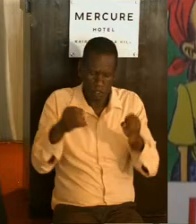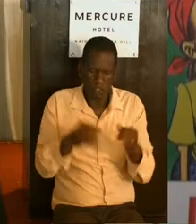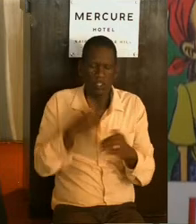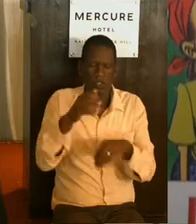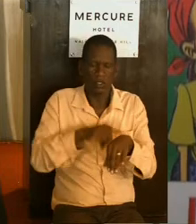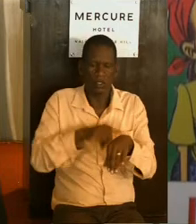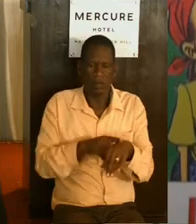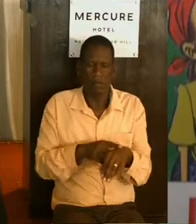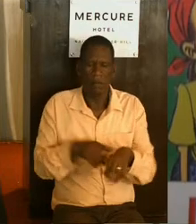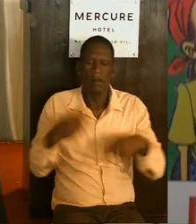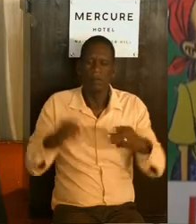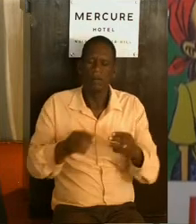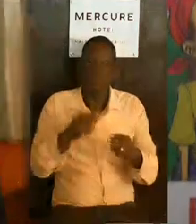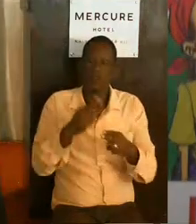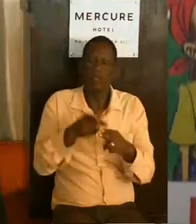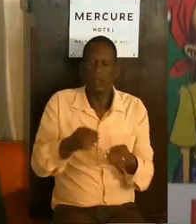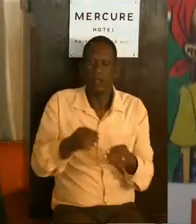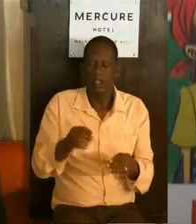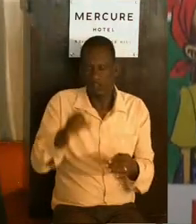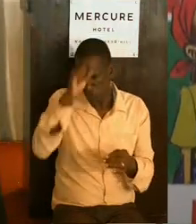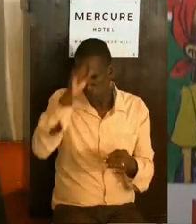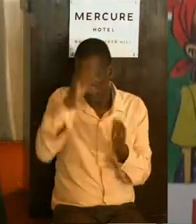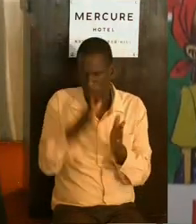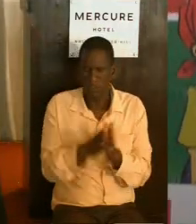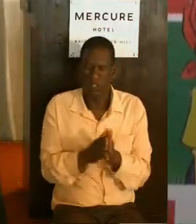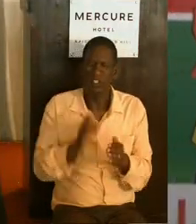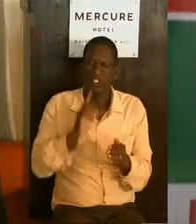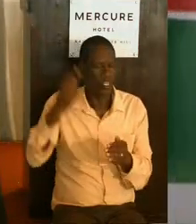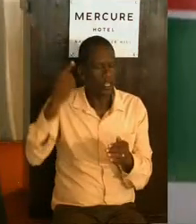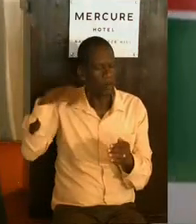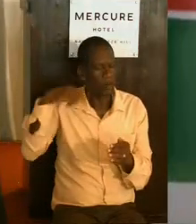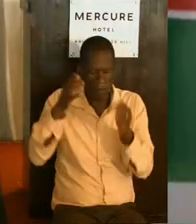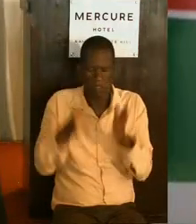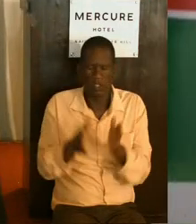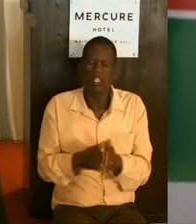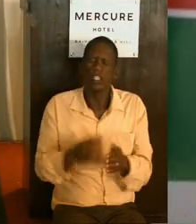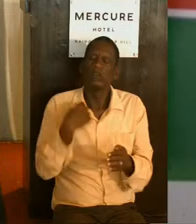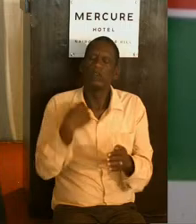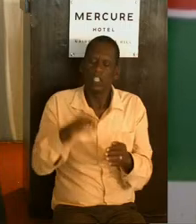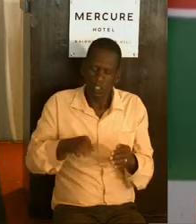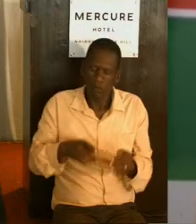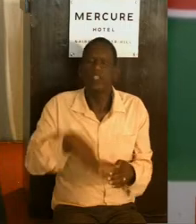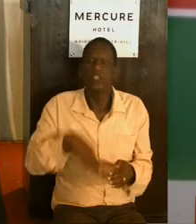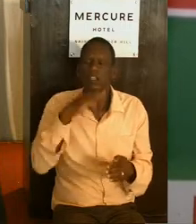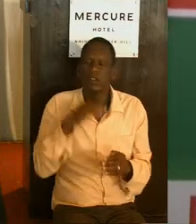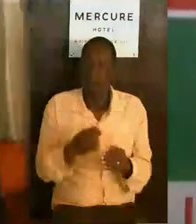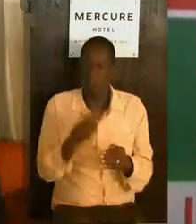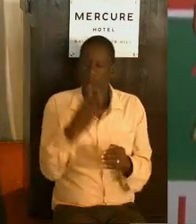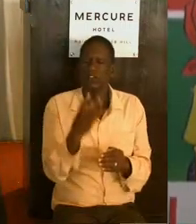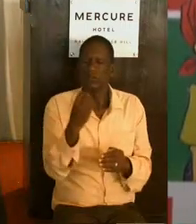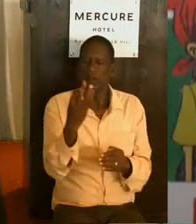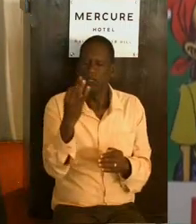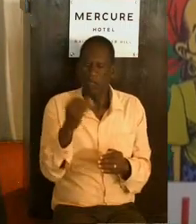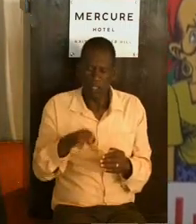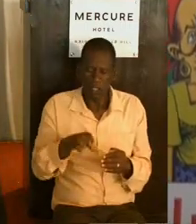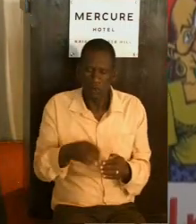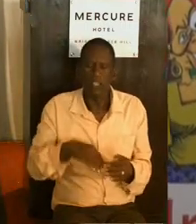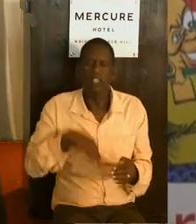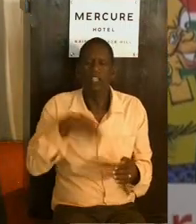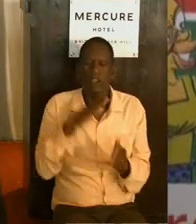the next time they will call him a zombie they will call him a maniac they will call him a Walking Dead Vision 2030 is Walking Dead a